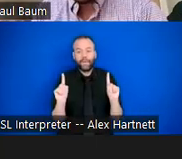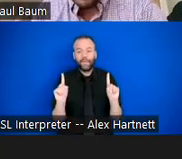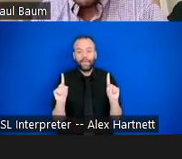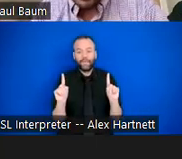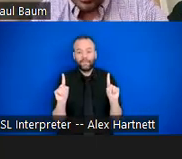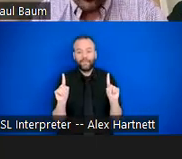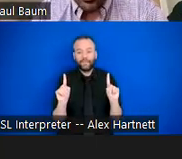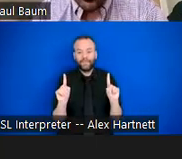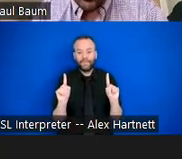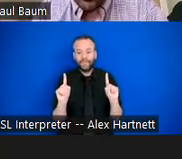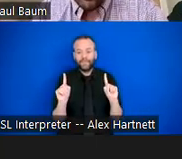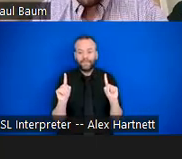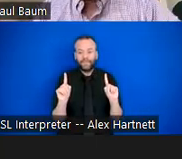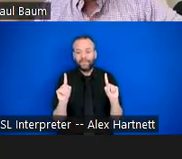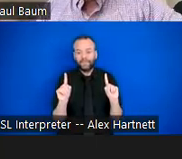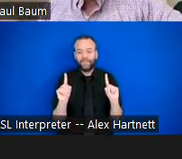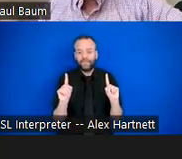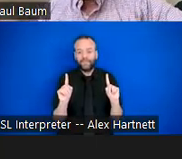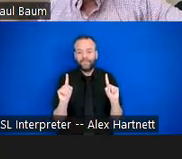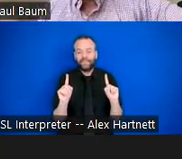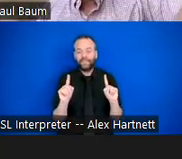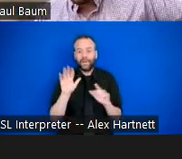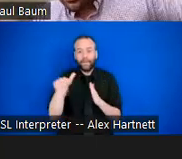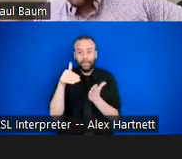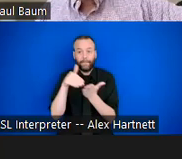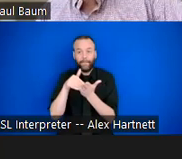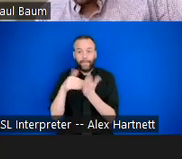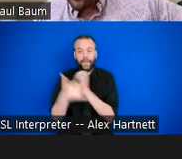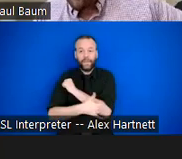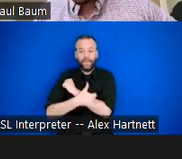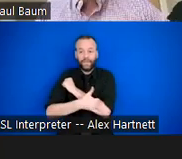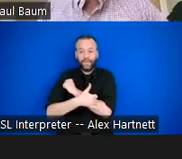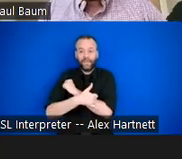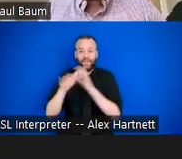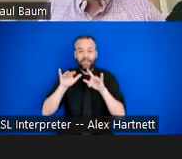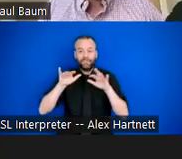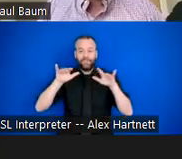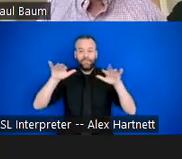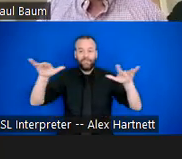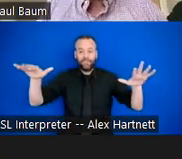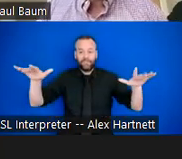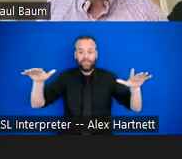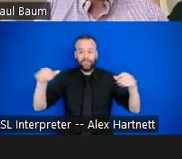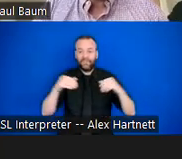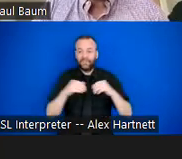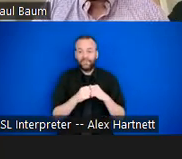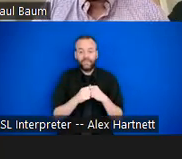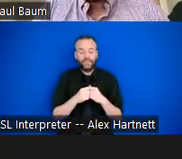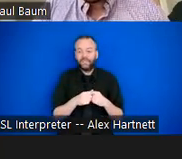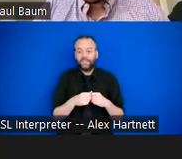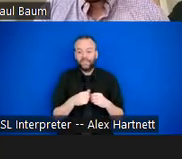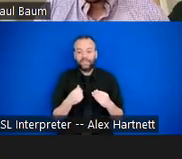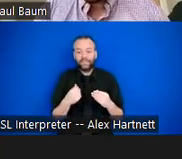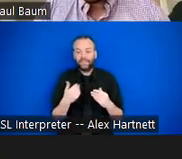smaller land area. Mid-County is very spread, very different. You've got some pretty